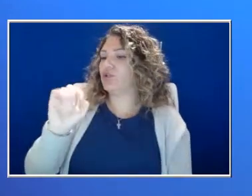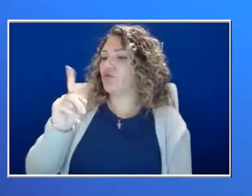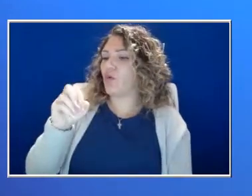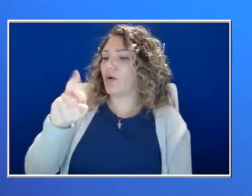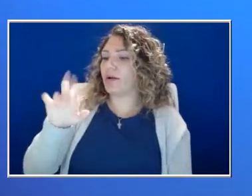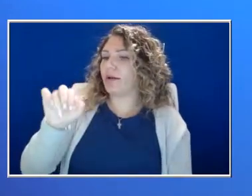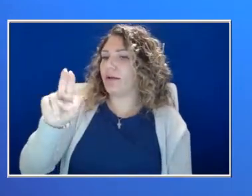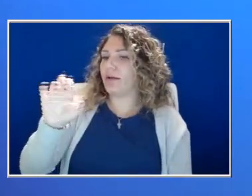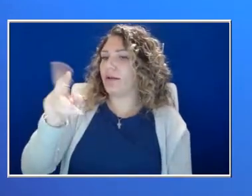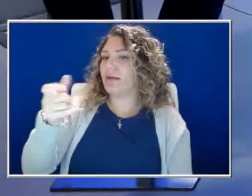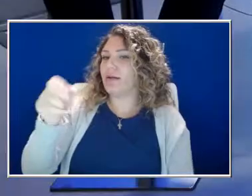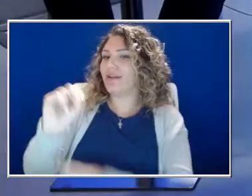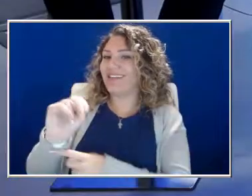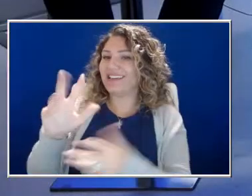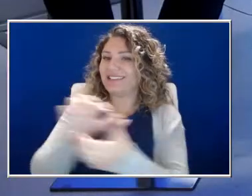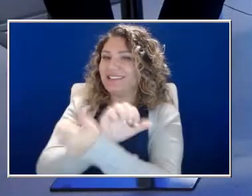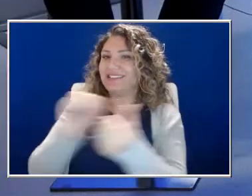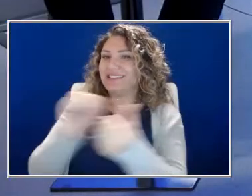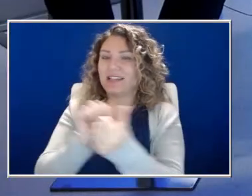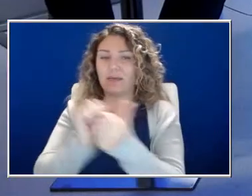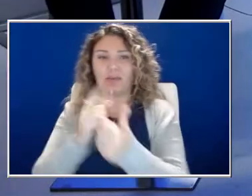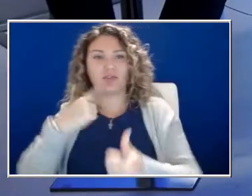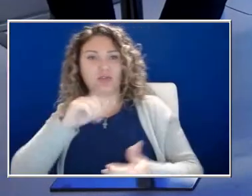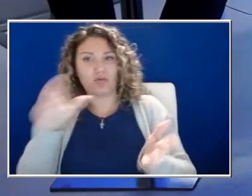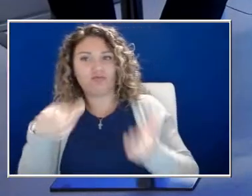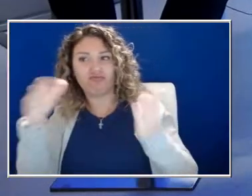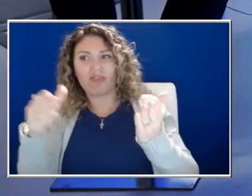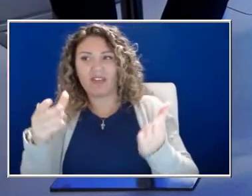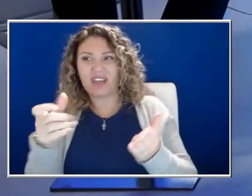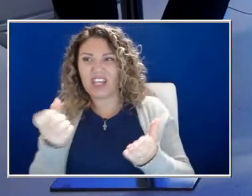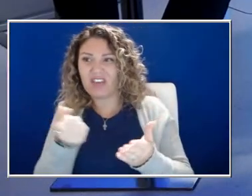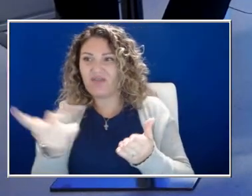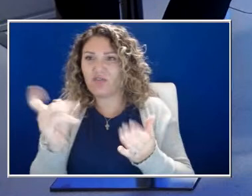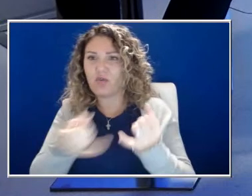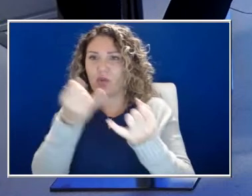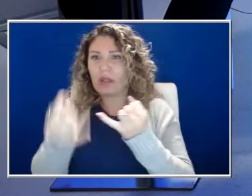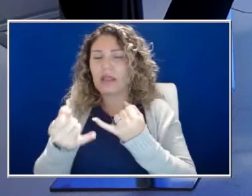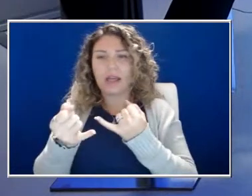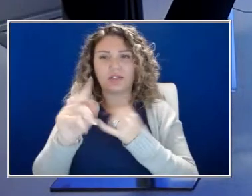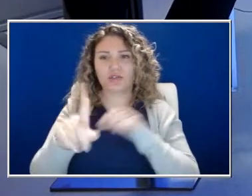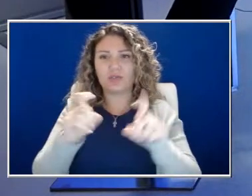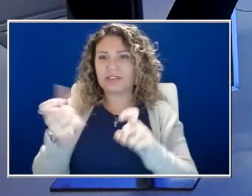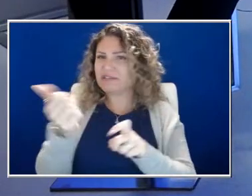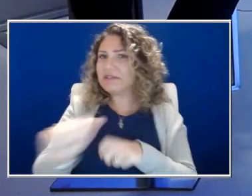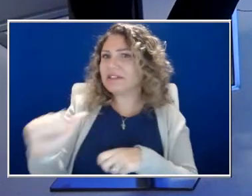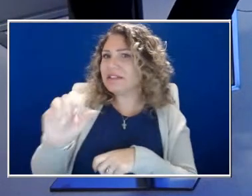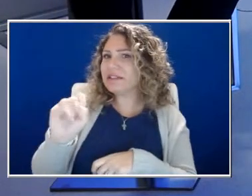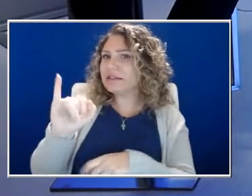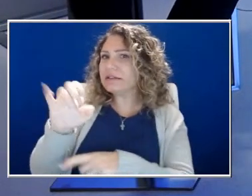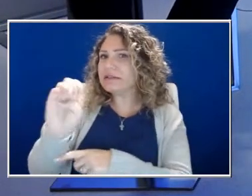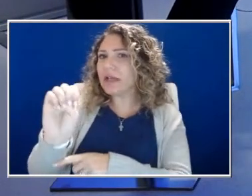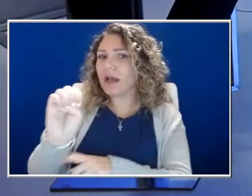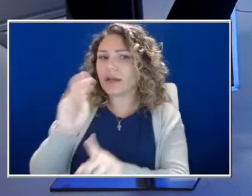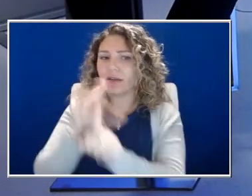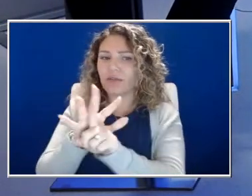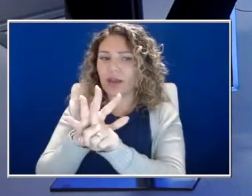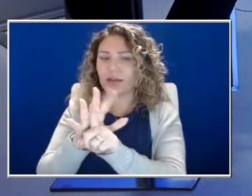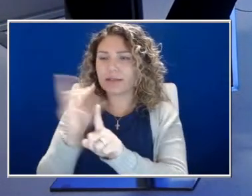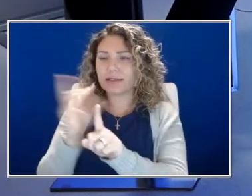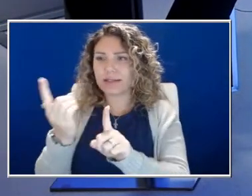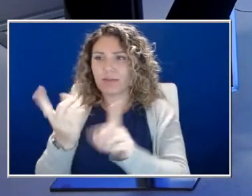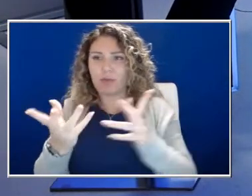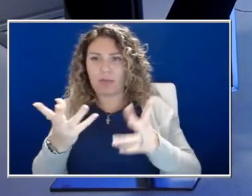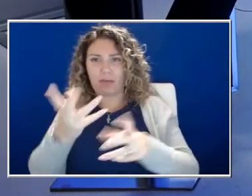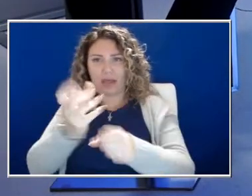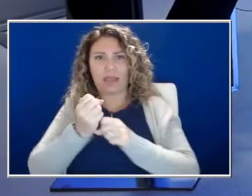high risk to develop myeloma. A couple last questions. Any side effects that someone might receive from